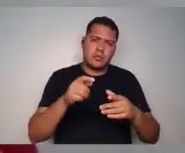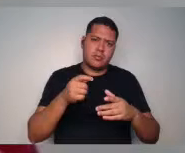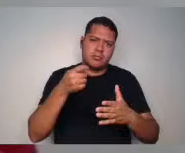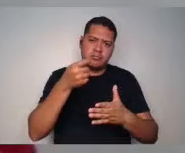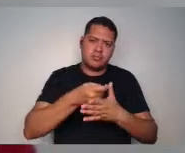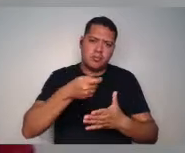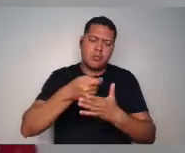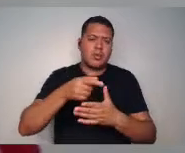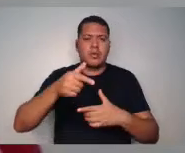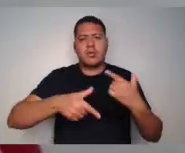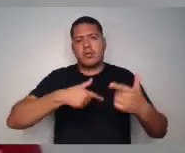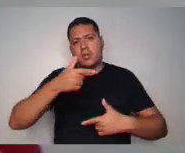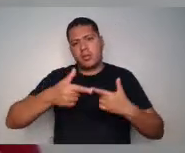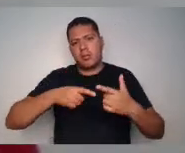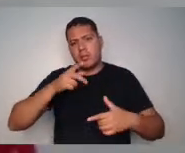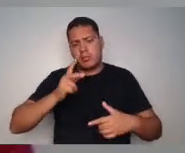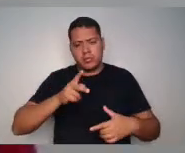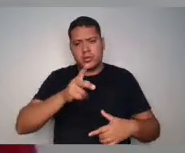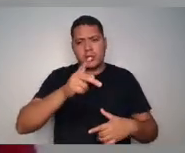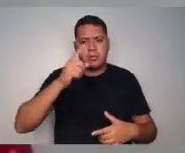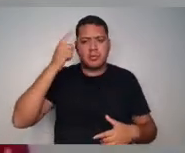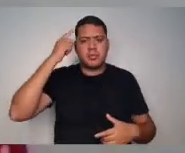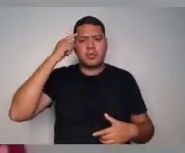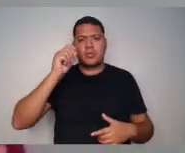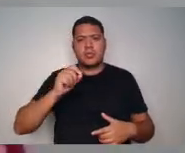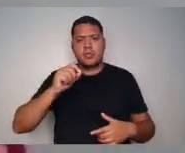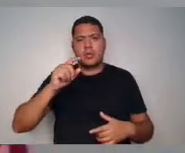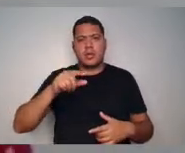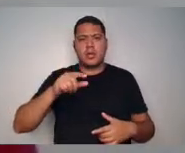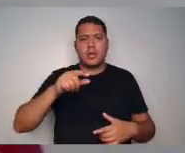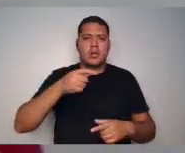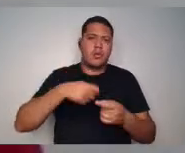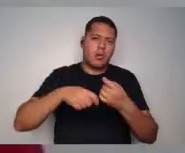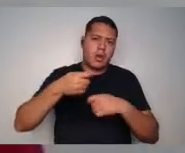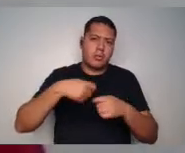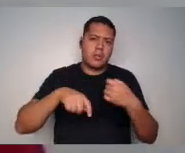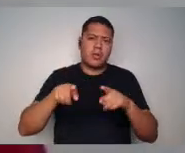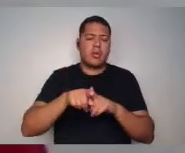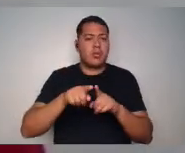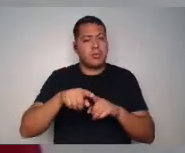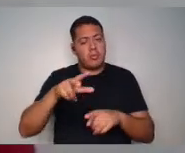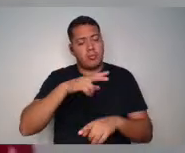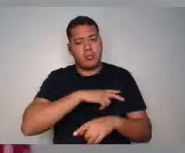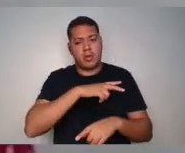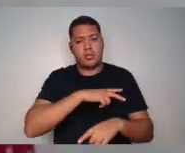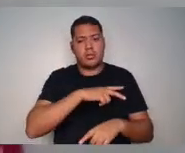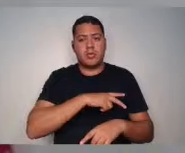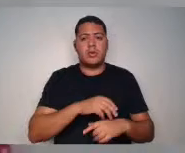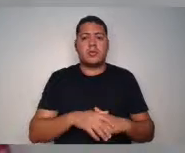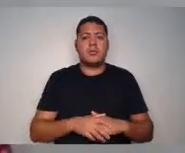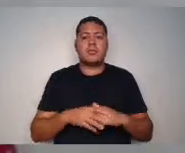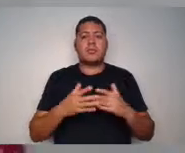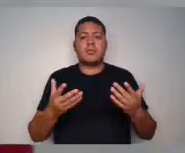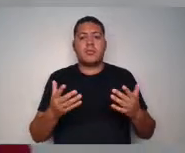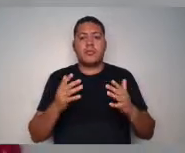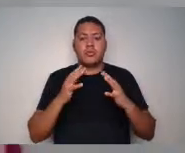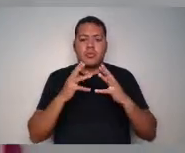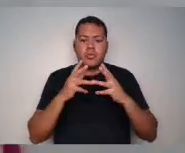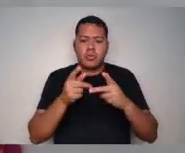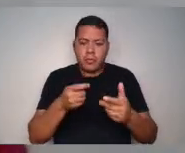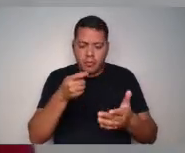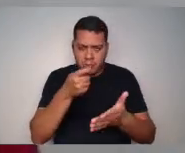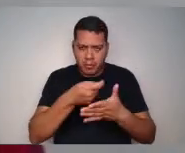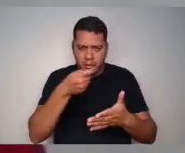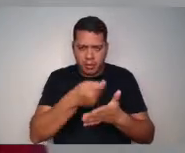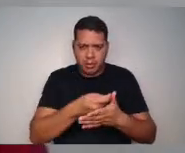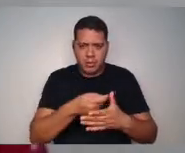and the management of work was always planned by capital as a private